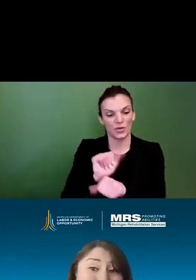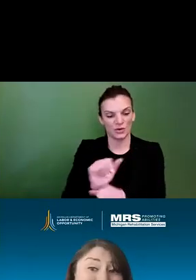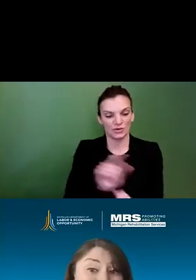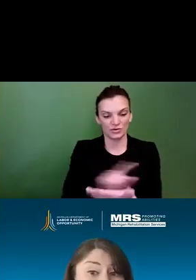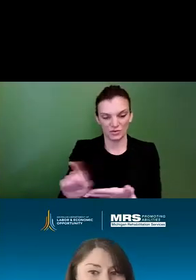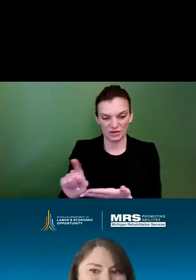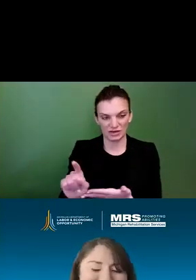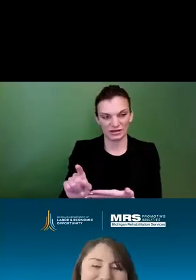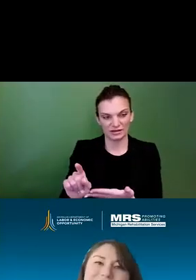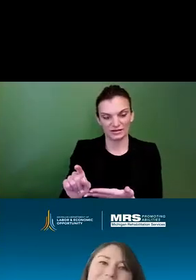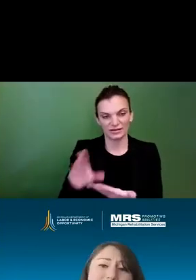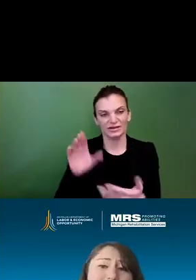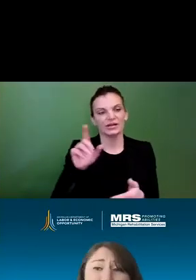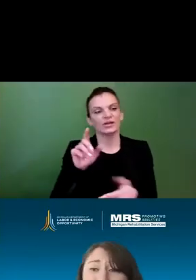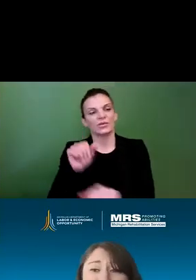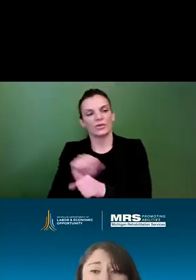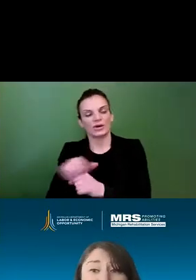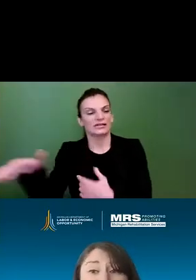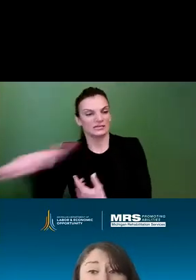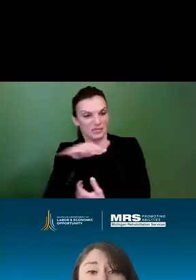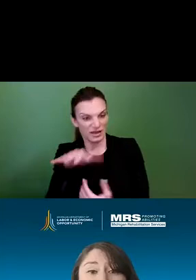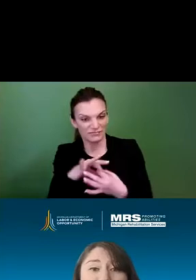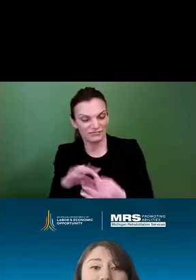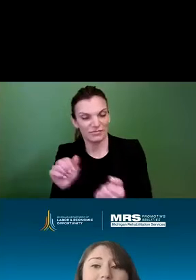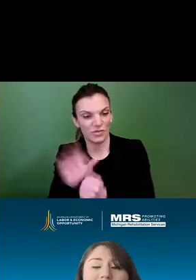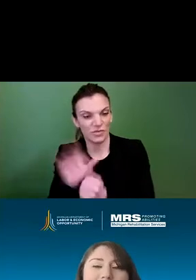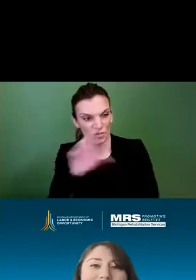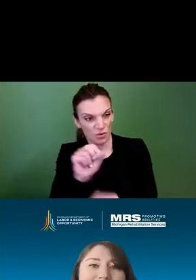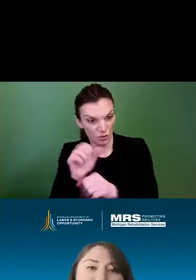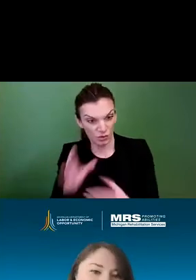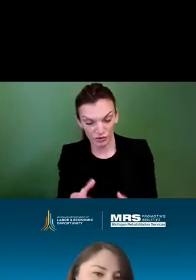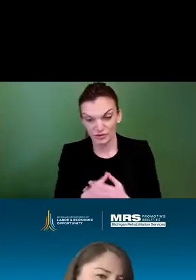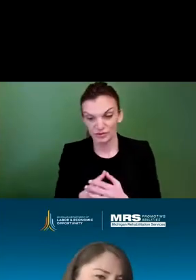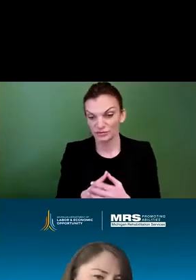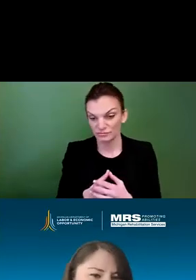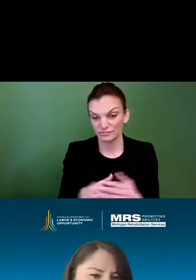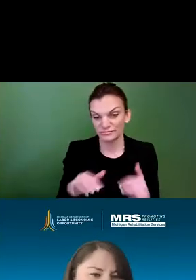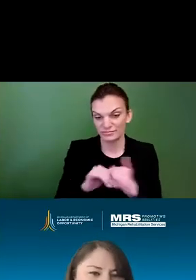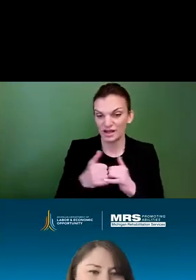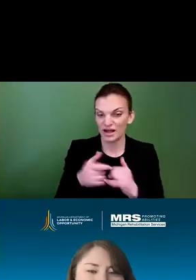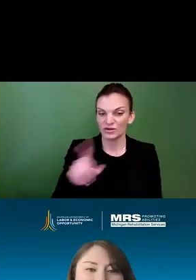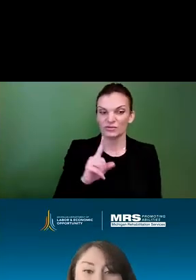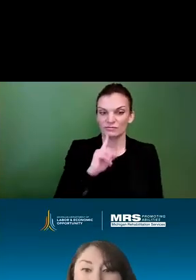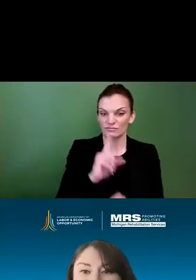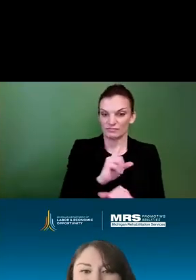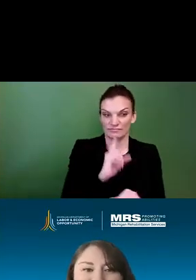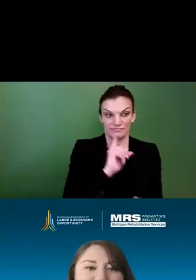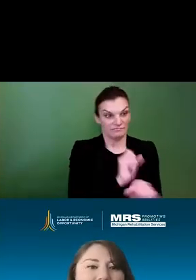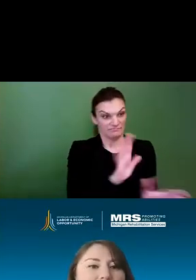your workspaces, engagement with your coworkers, and how you actually use your office space